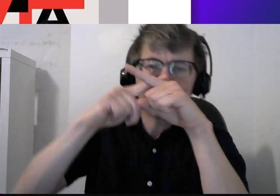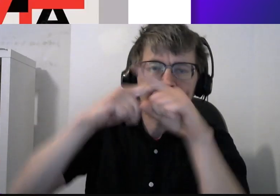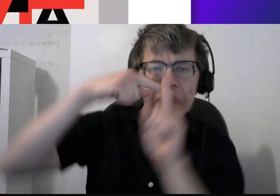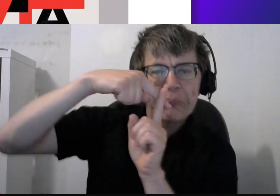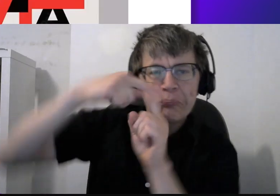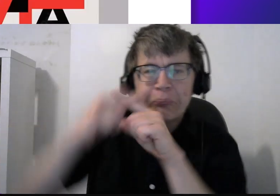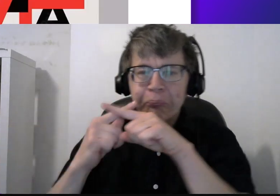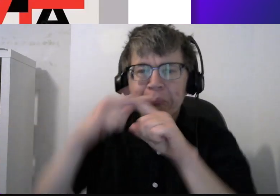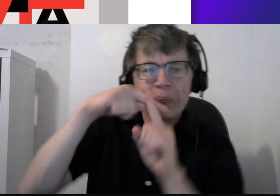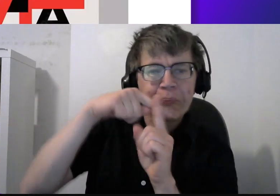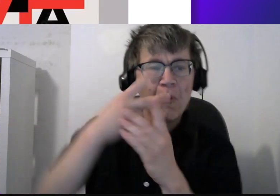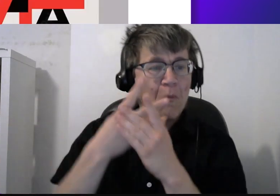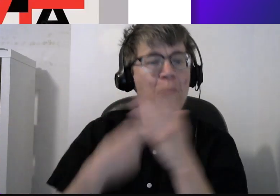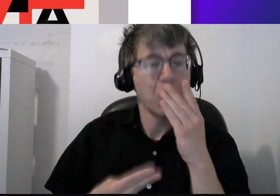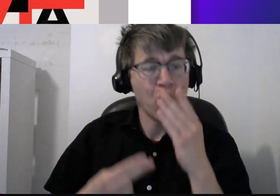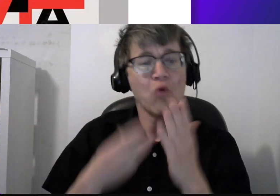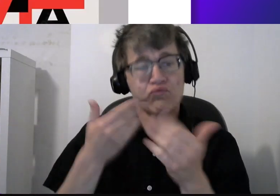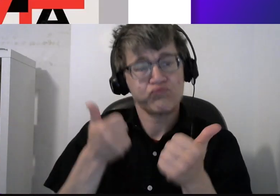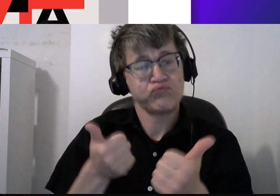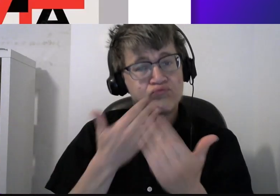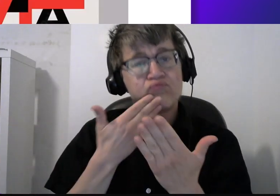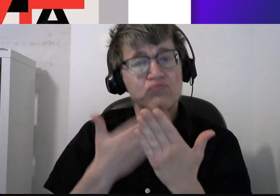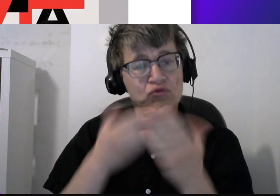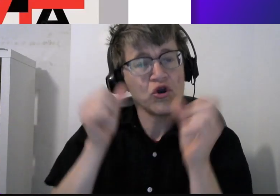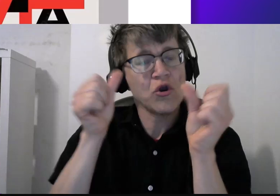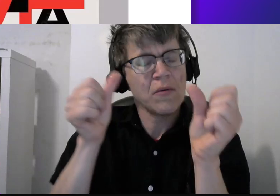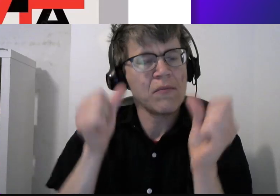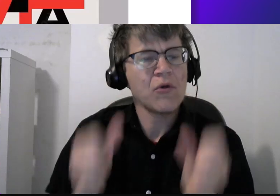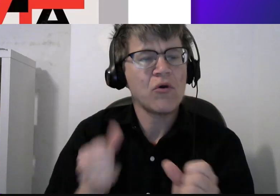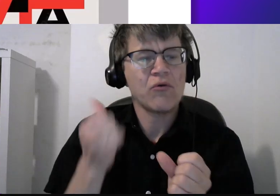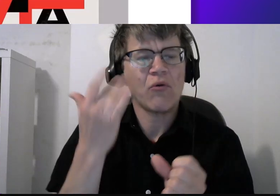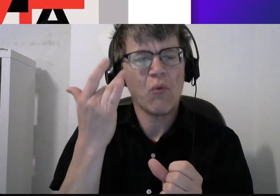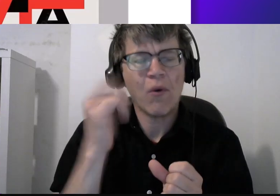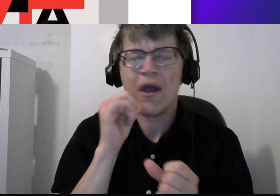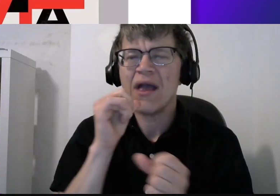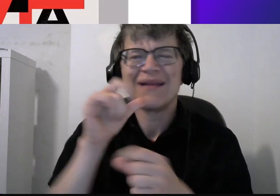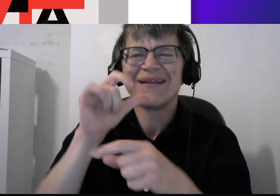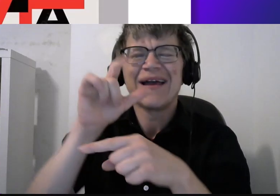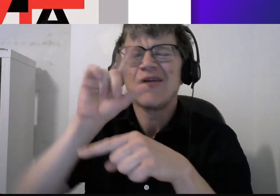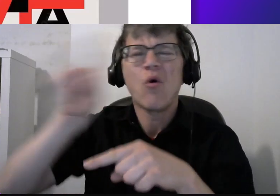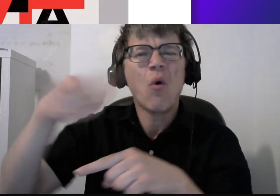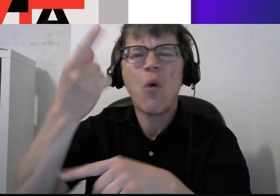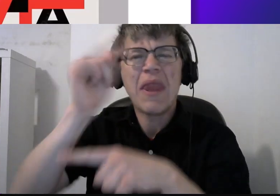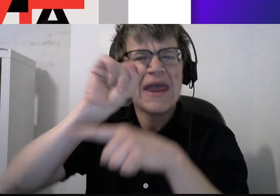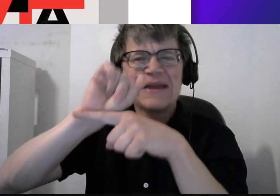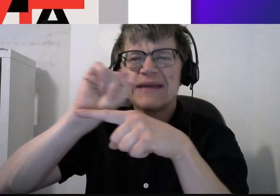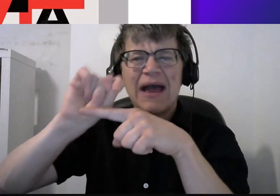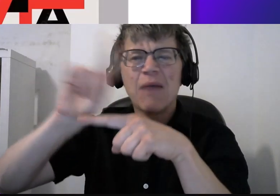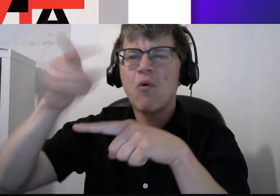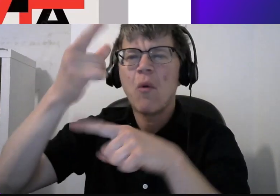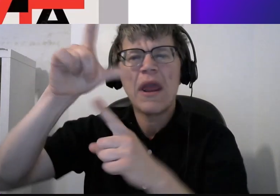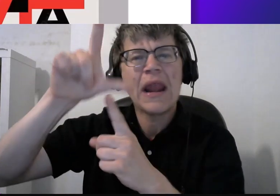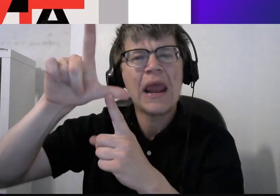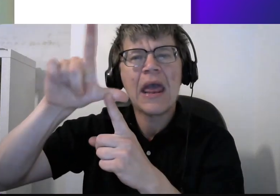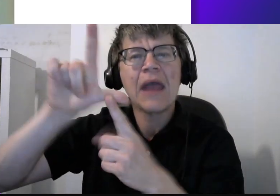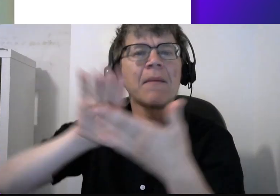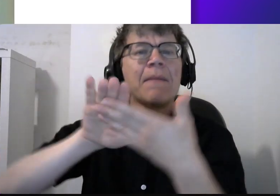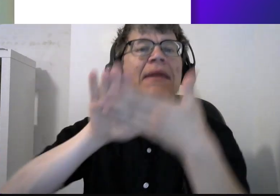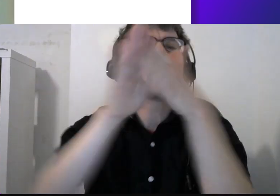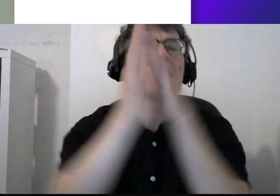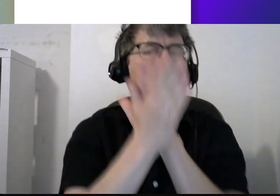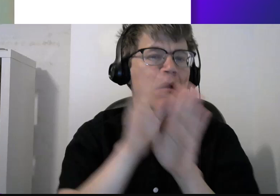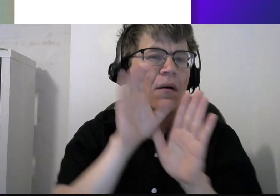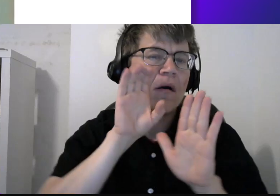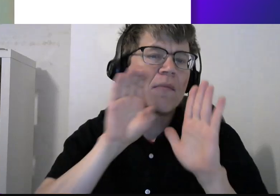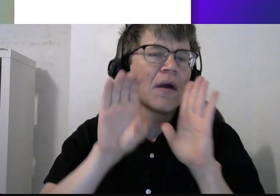working well in terms of making the type something more than just letters. They're turning it into a bit of a graphic. Something